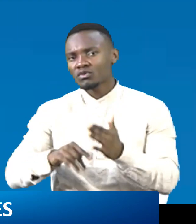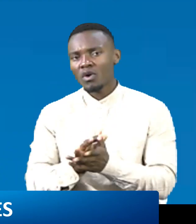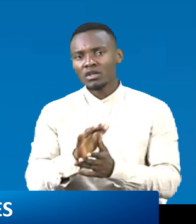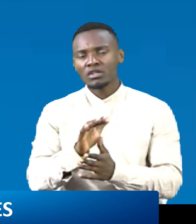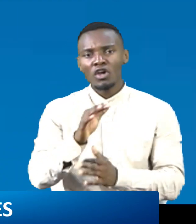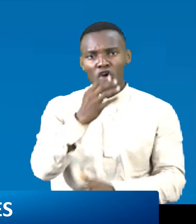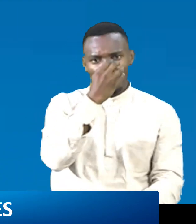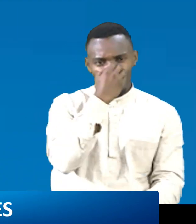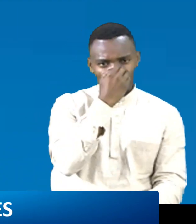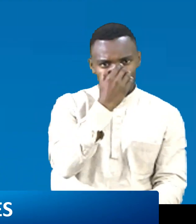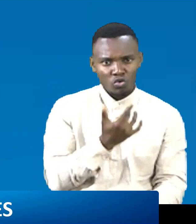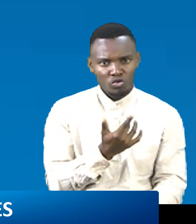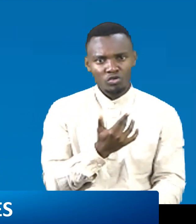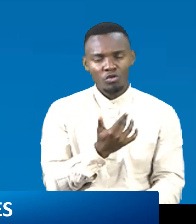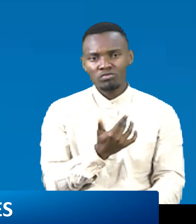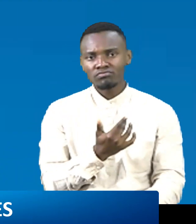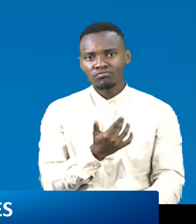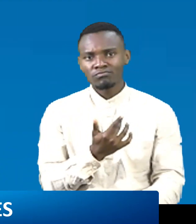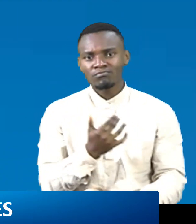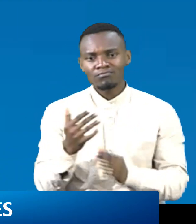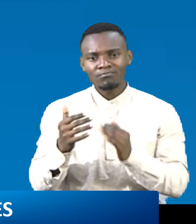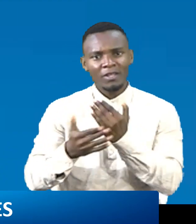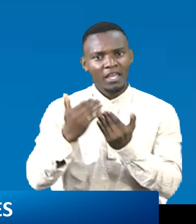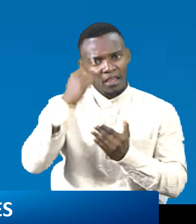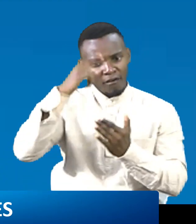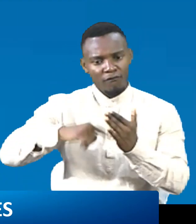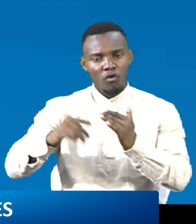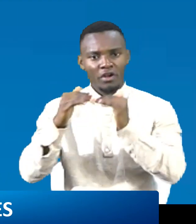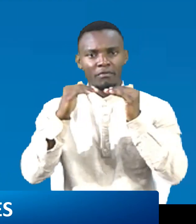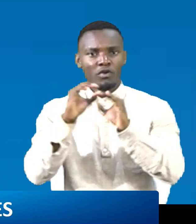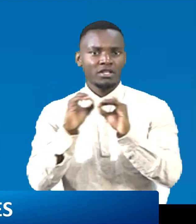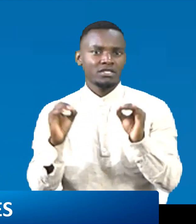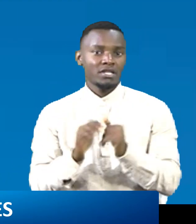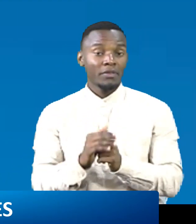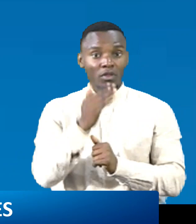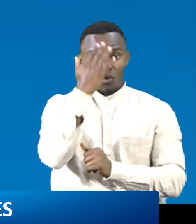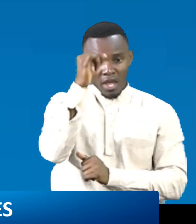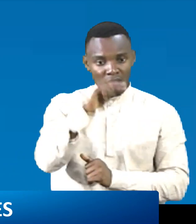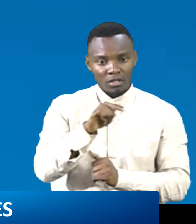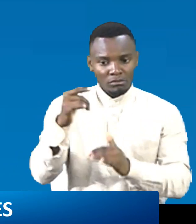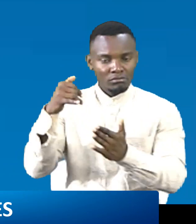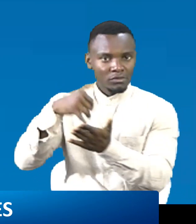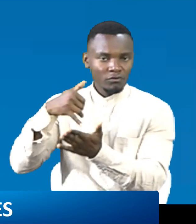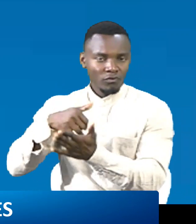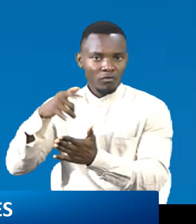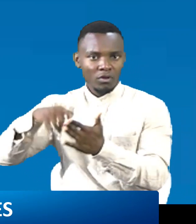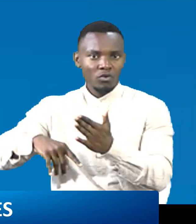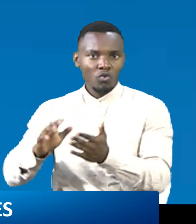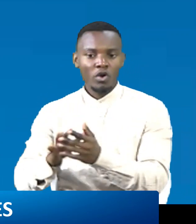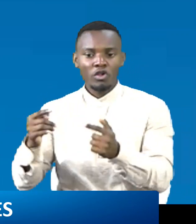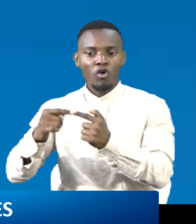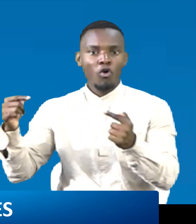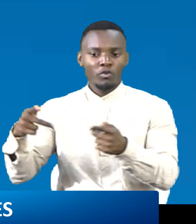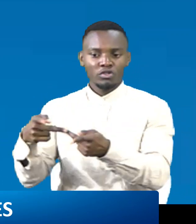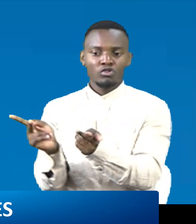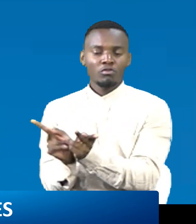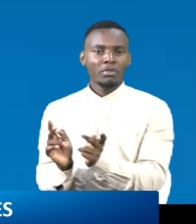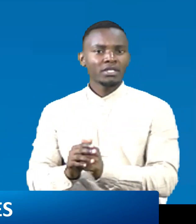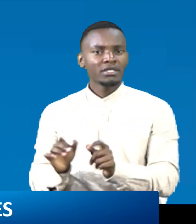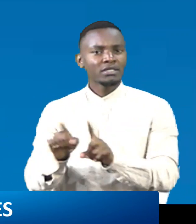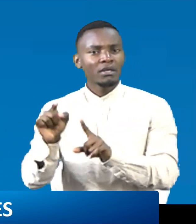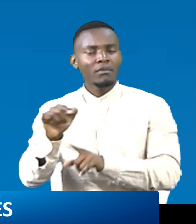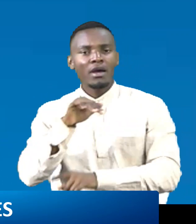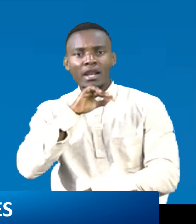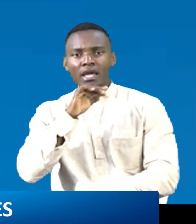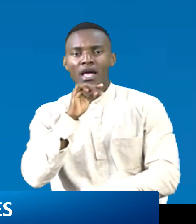by interfering in the affairs of opposition parties, and asked him to instead focus on lowering the cost of